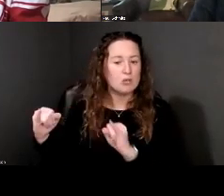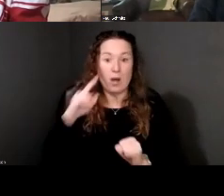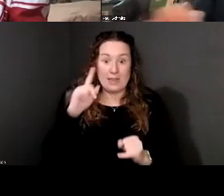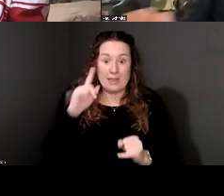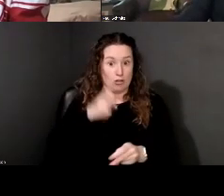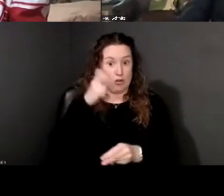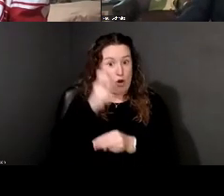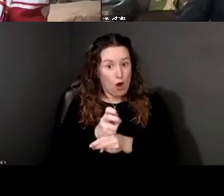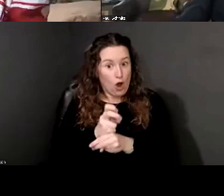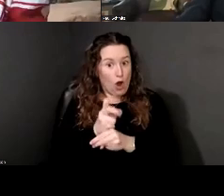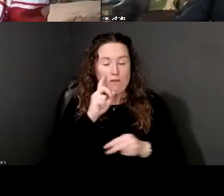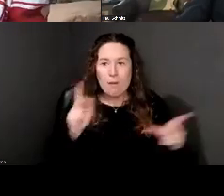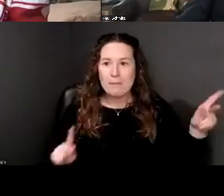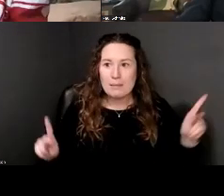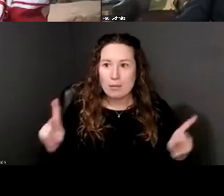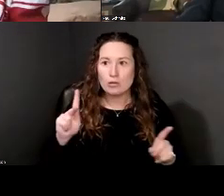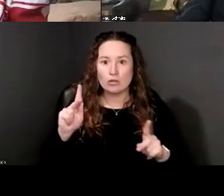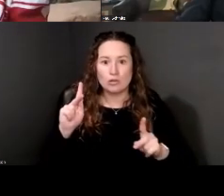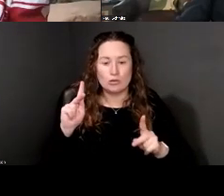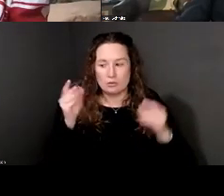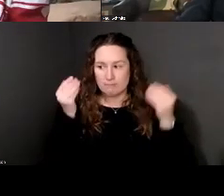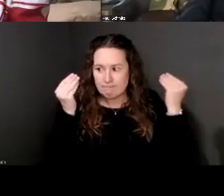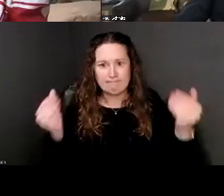people to impose